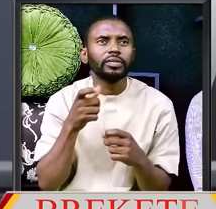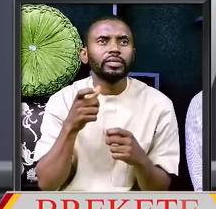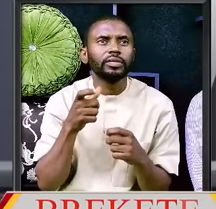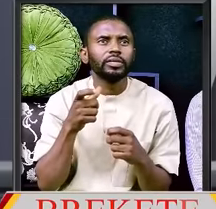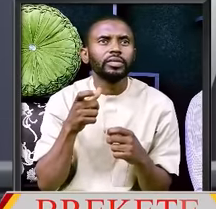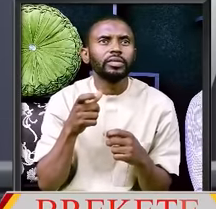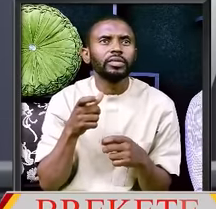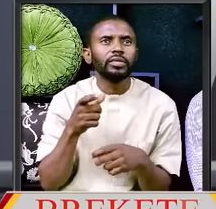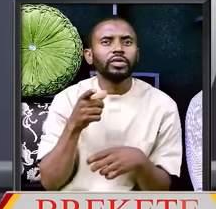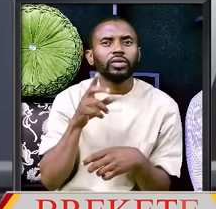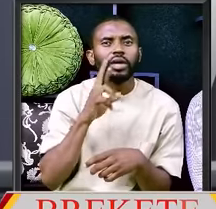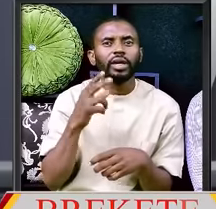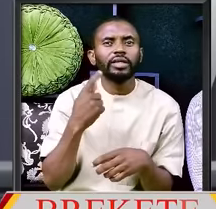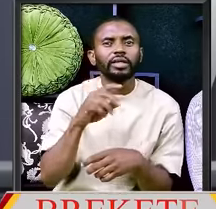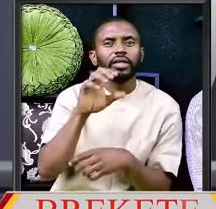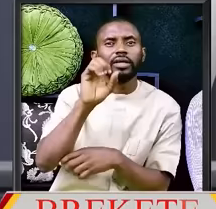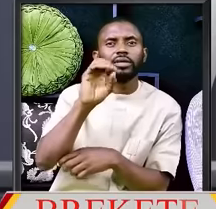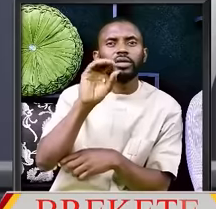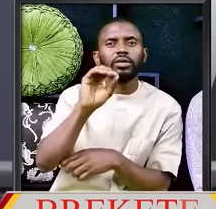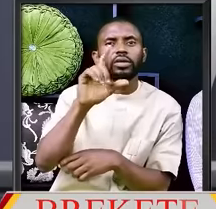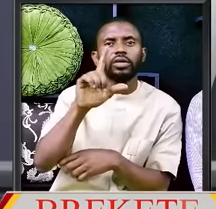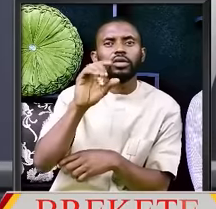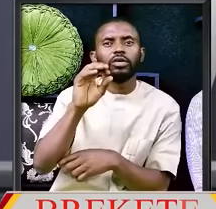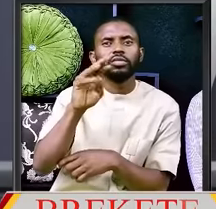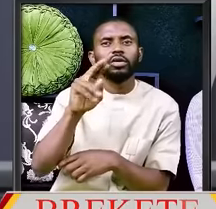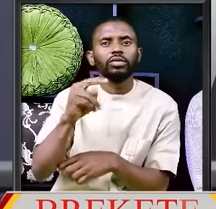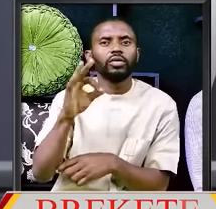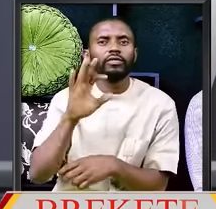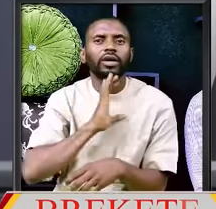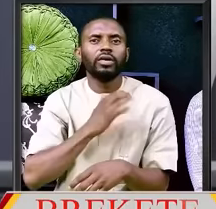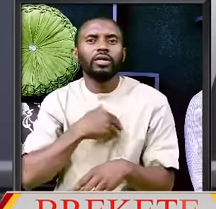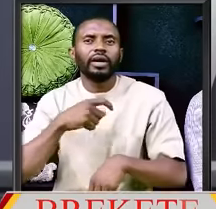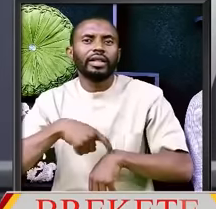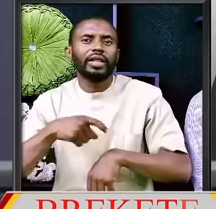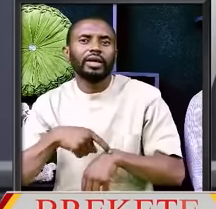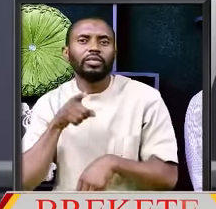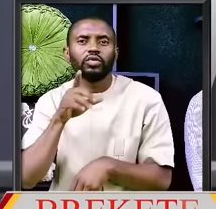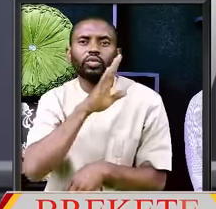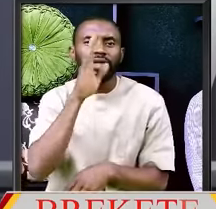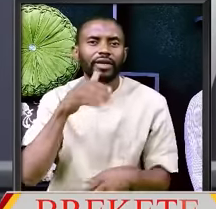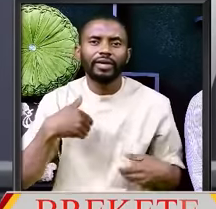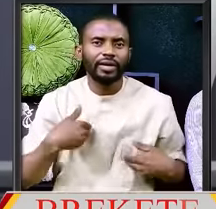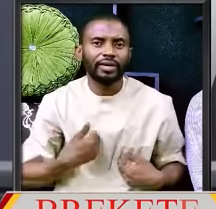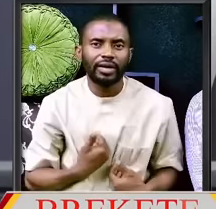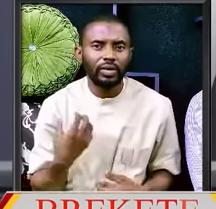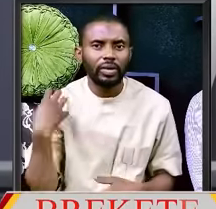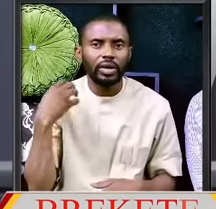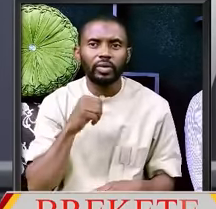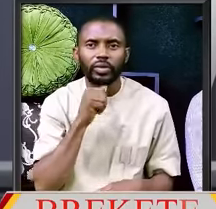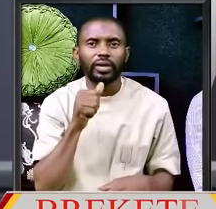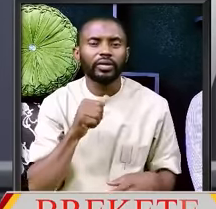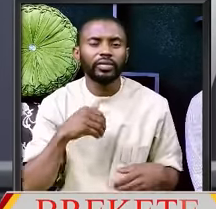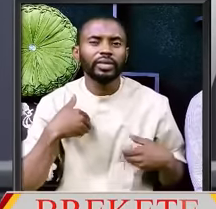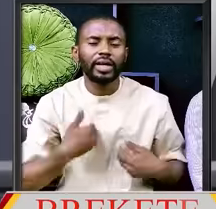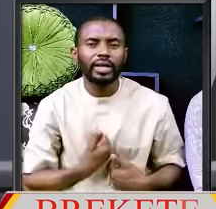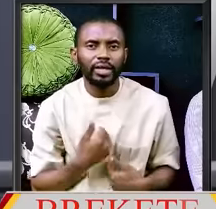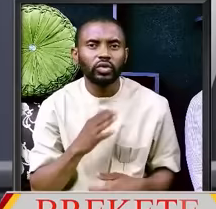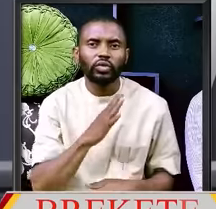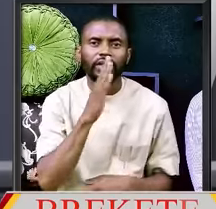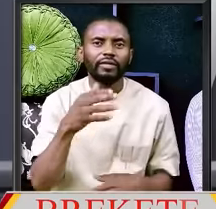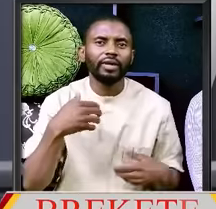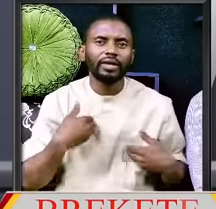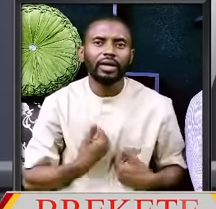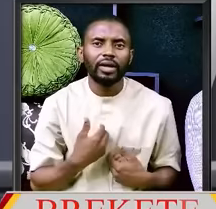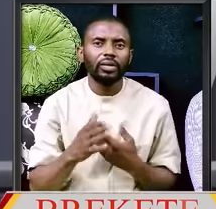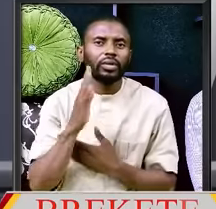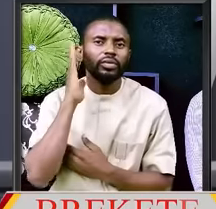you are the King Solomon of the time, and you are also the Caleb. Oga, you know, go tire. Thank you. Oga, you know, go tire.